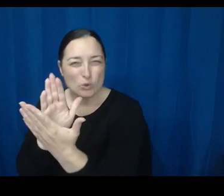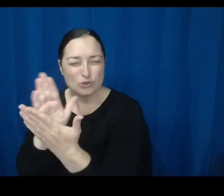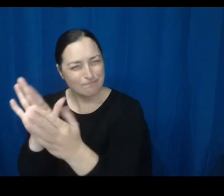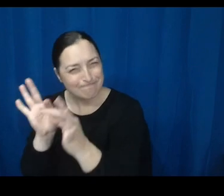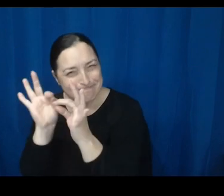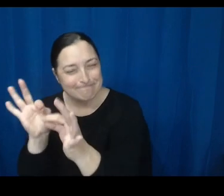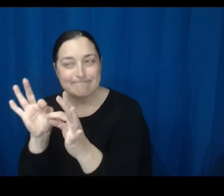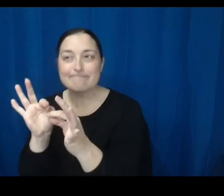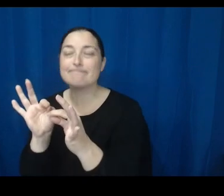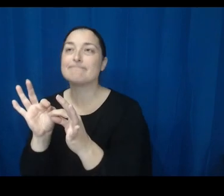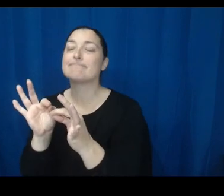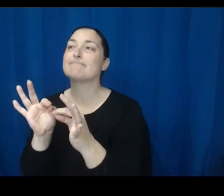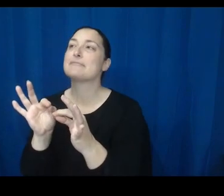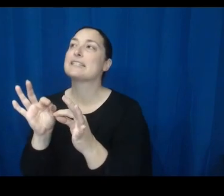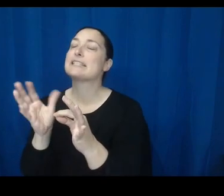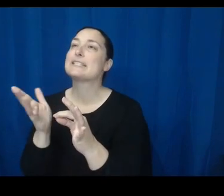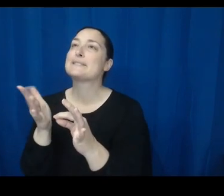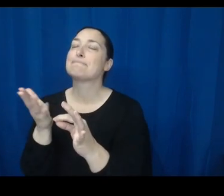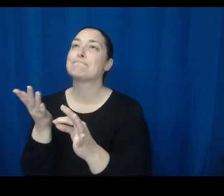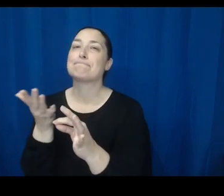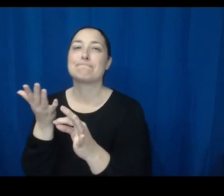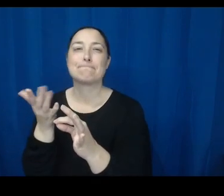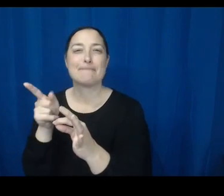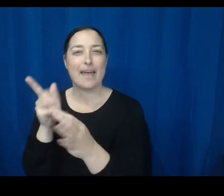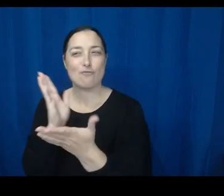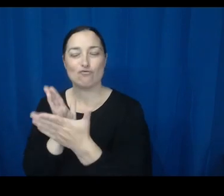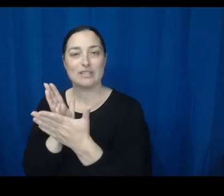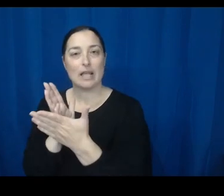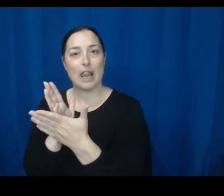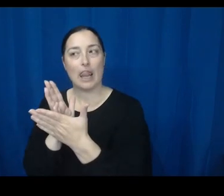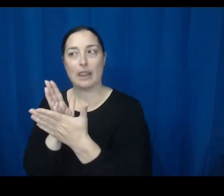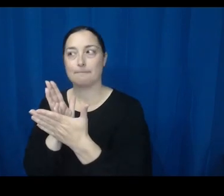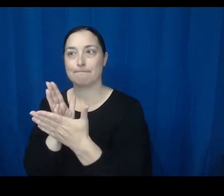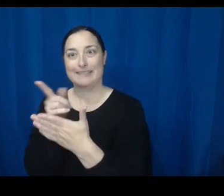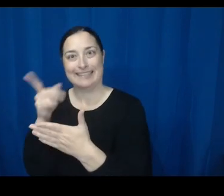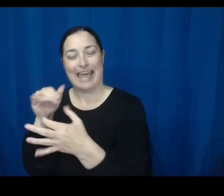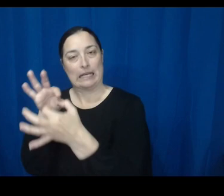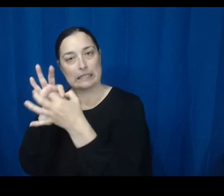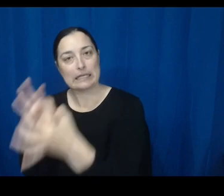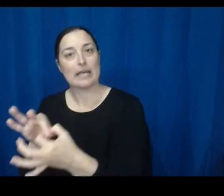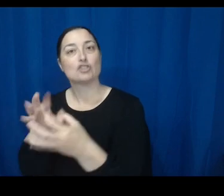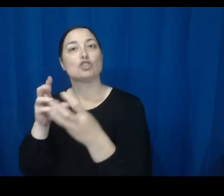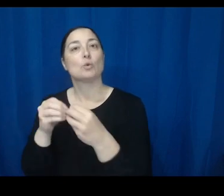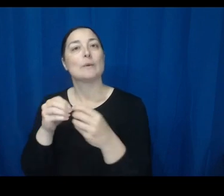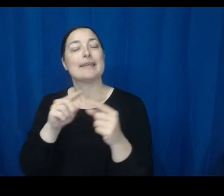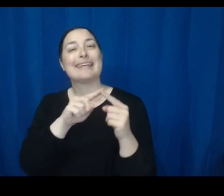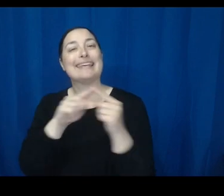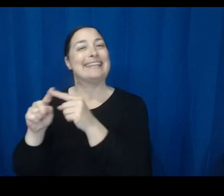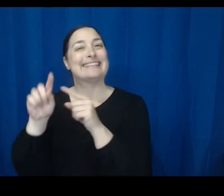deep kind of connection he had with Eastern philosophy. But also,